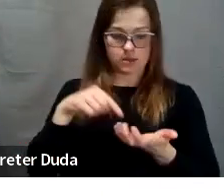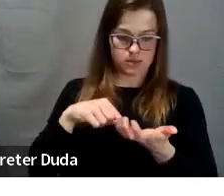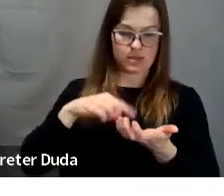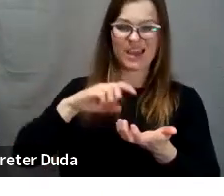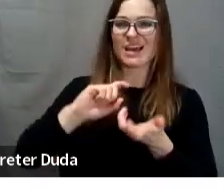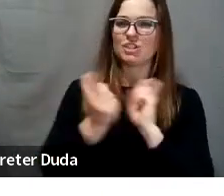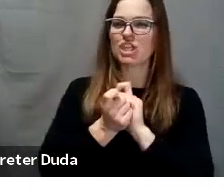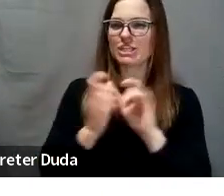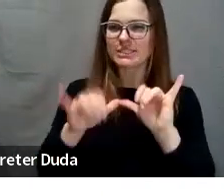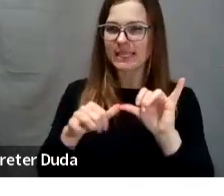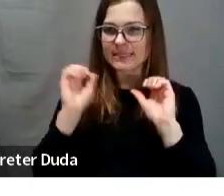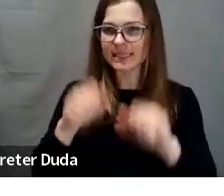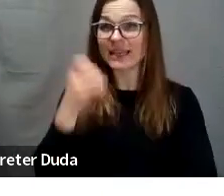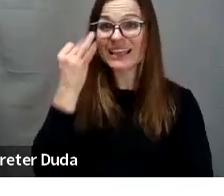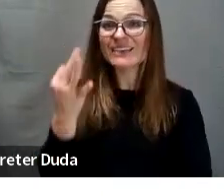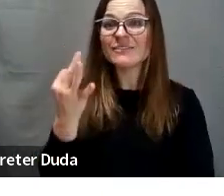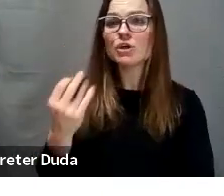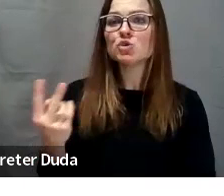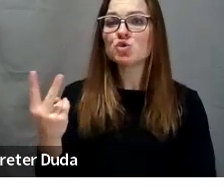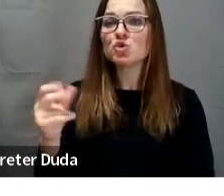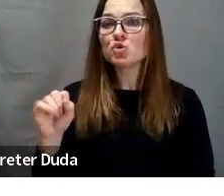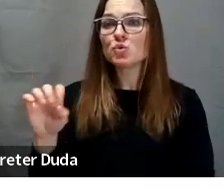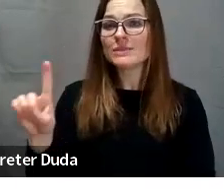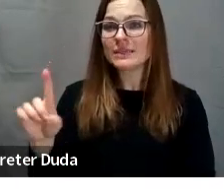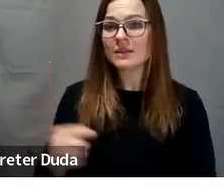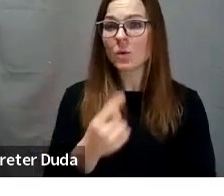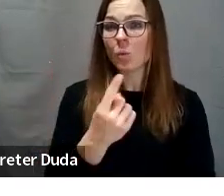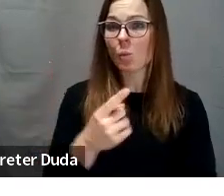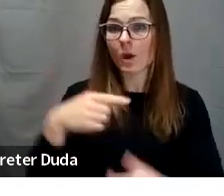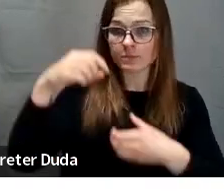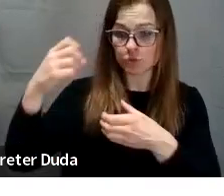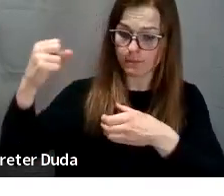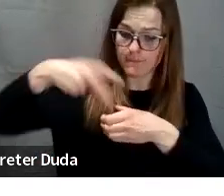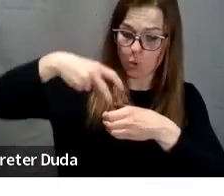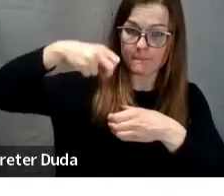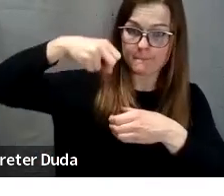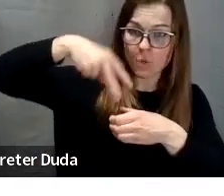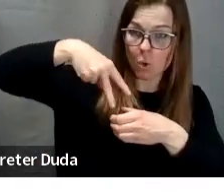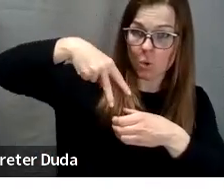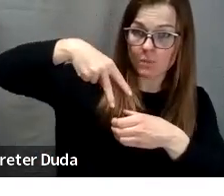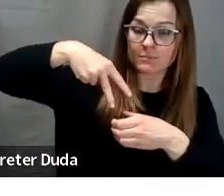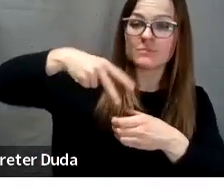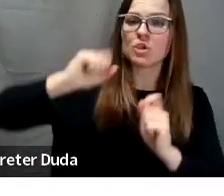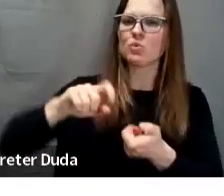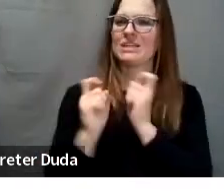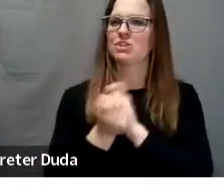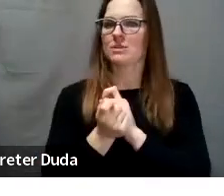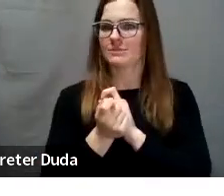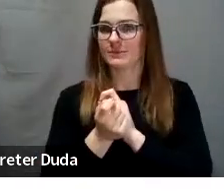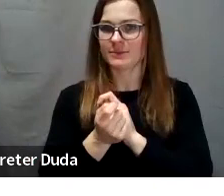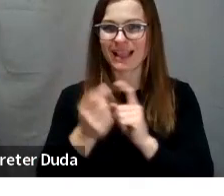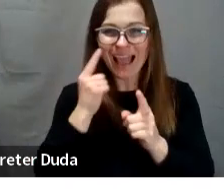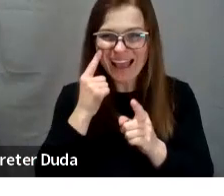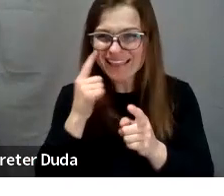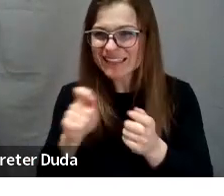say if you wanted to plant 2 seeds in one hole, you could adjust the side. I don't think that there's really any indication on